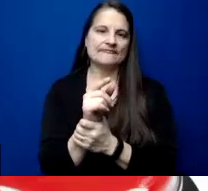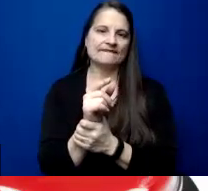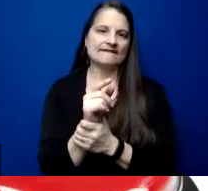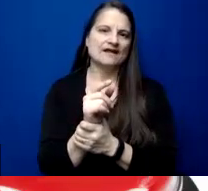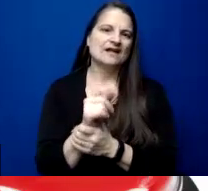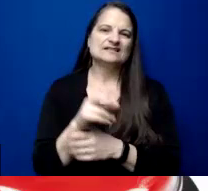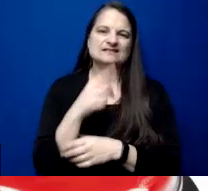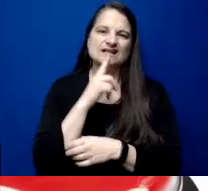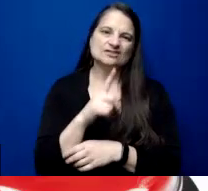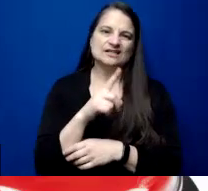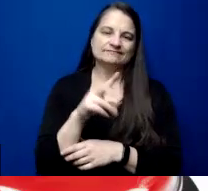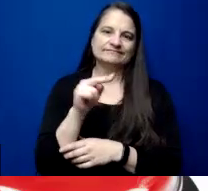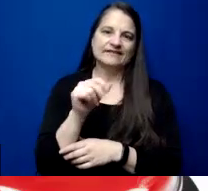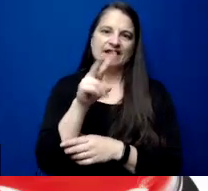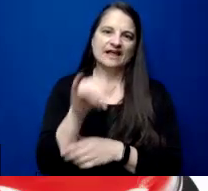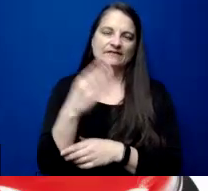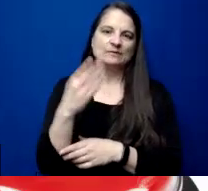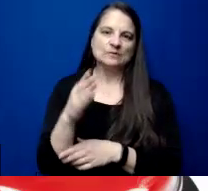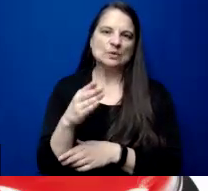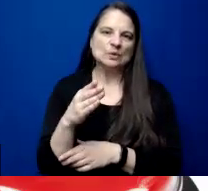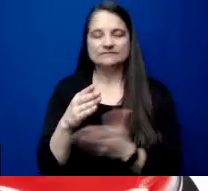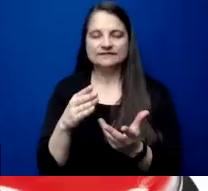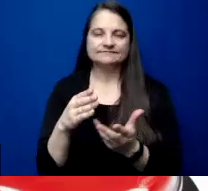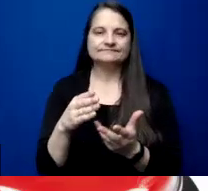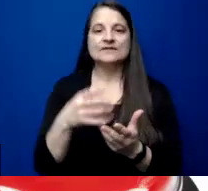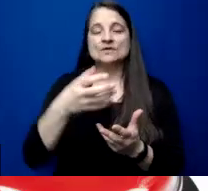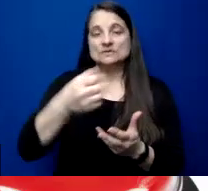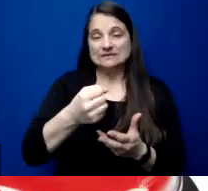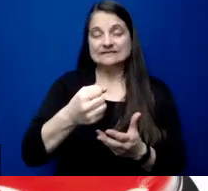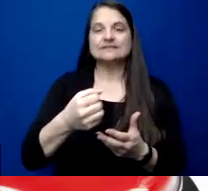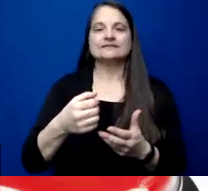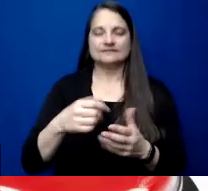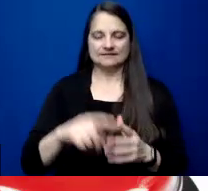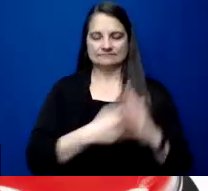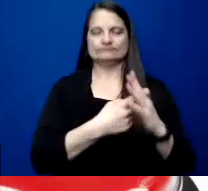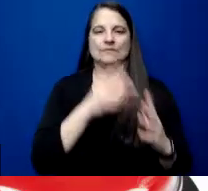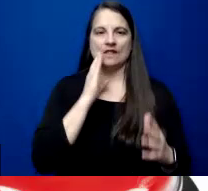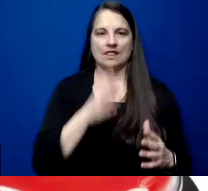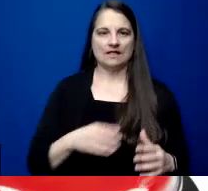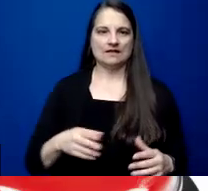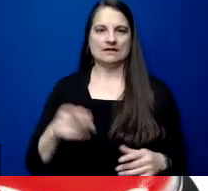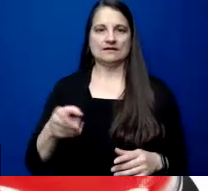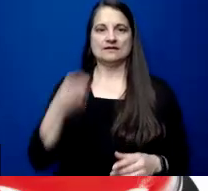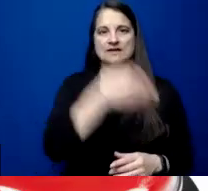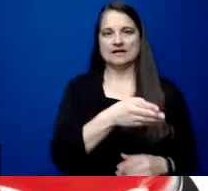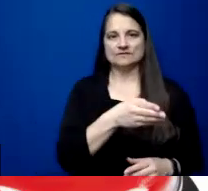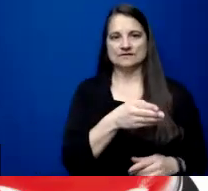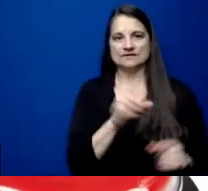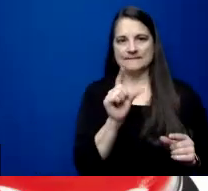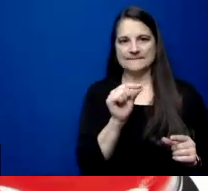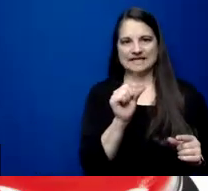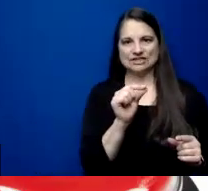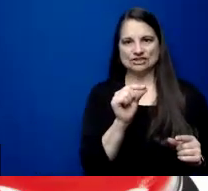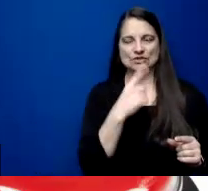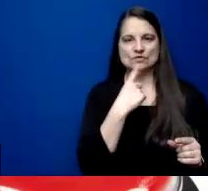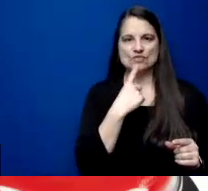fabric around it, and when you squeeze it, that activates the switch. And then next to that is the pinch switch